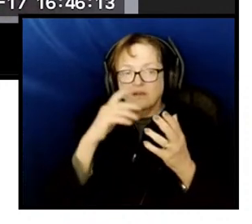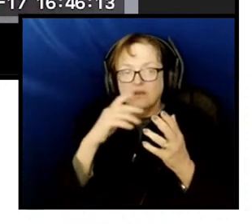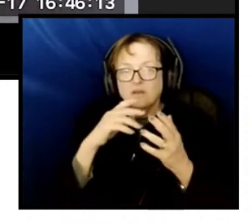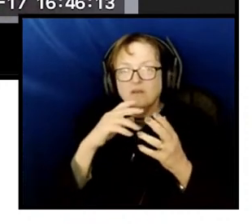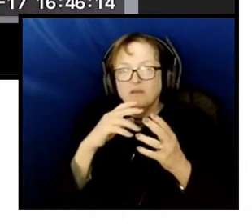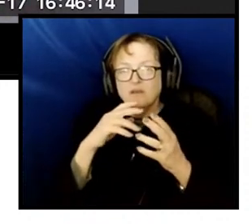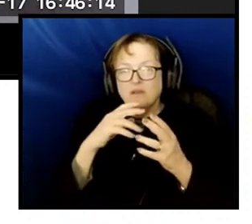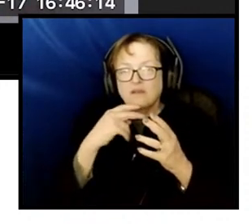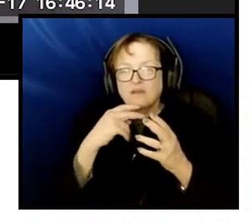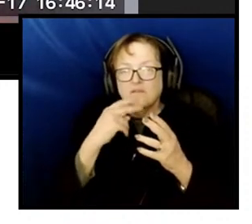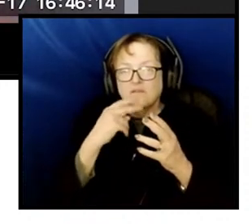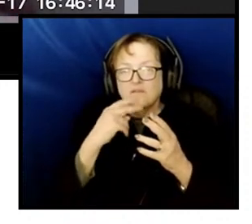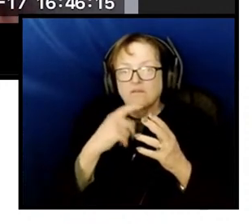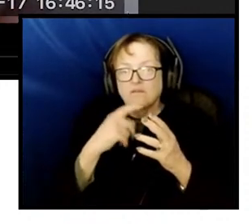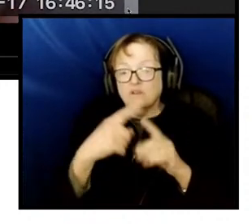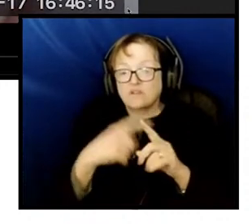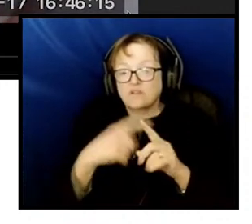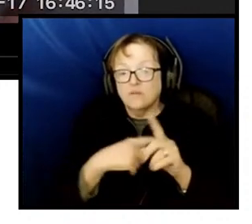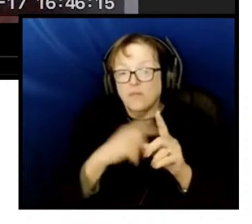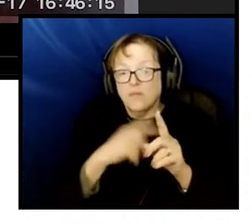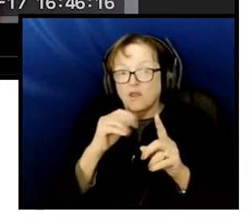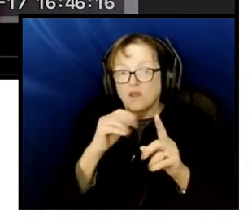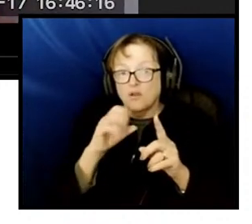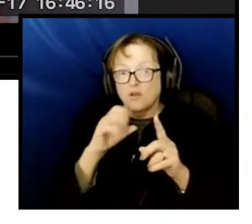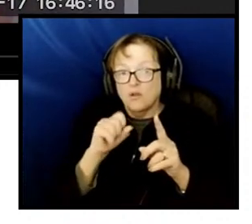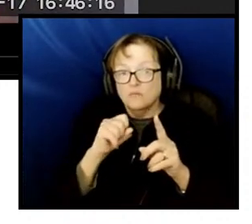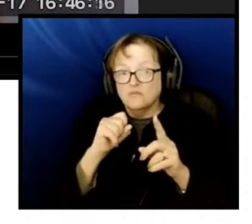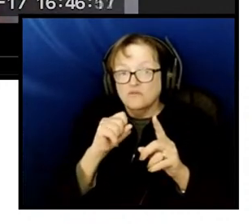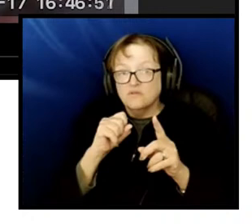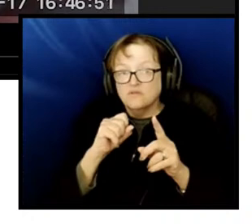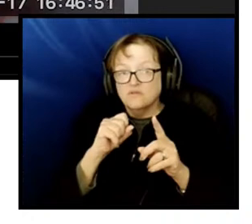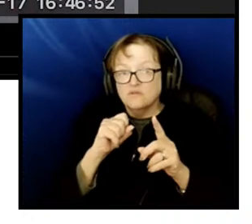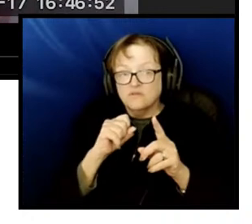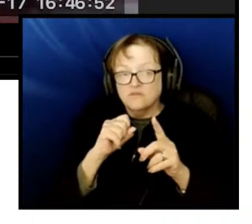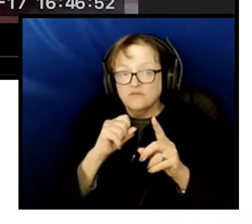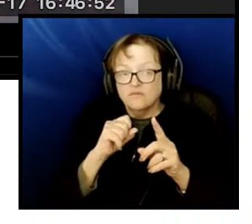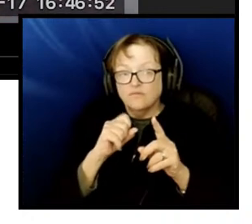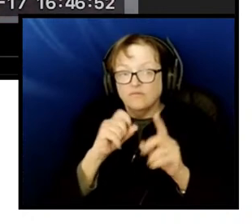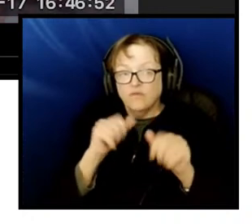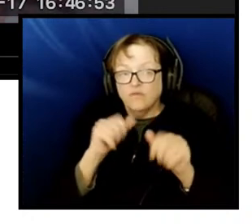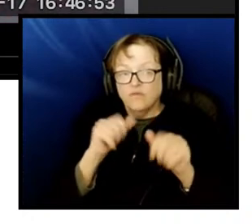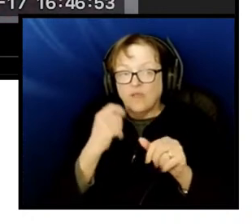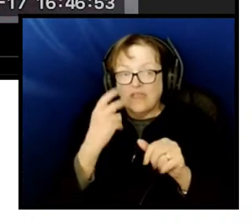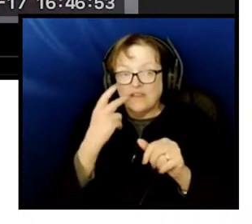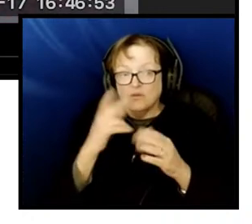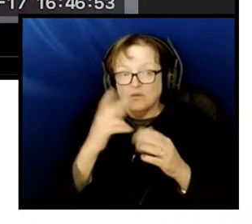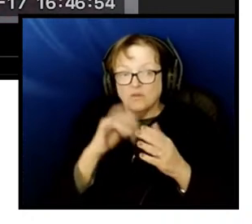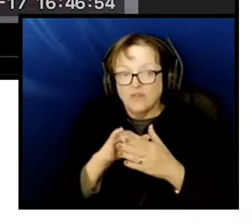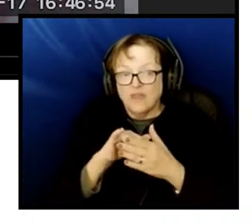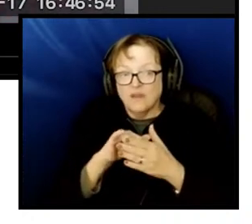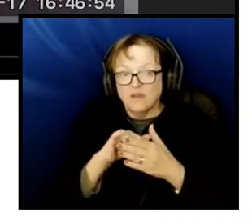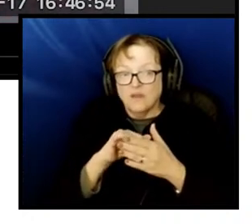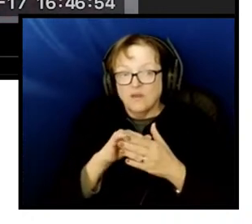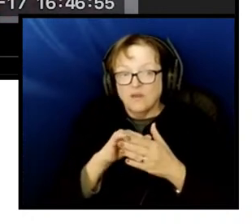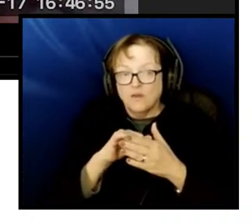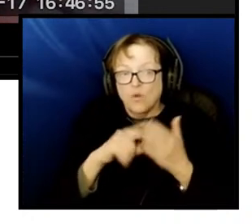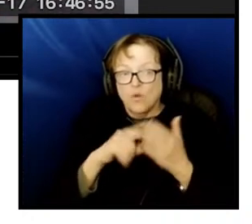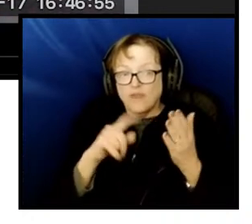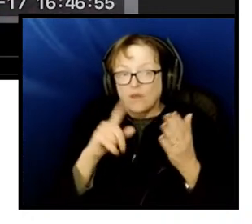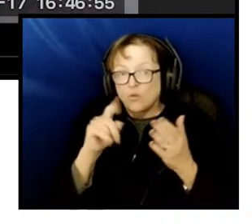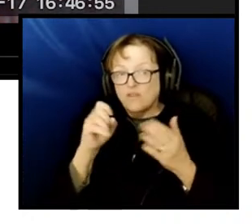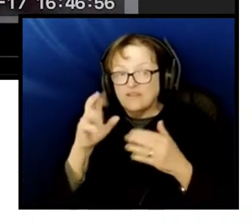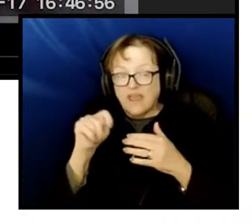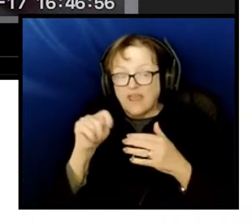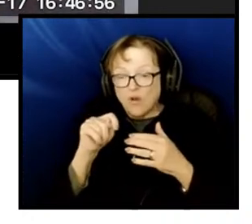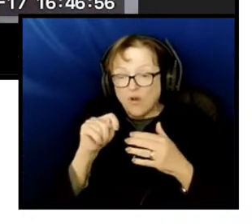working with herbs that you feel like you can just play with and you can experiment with. It's like kitchen witching was kind of like my